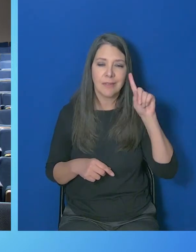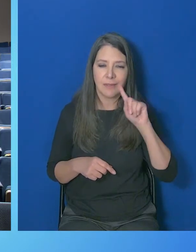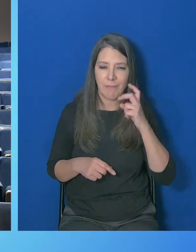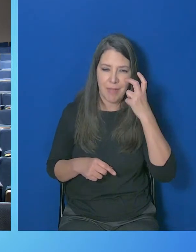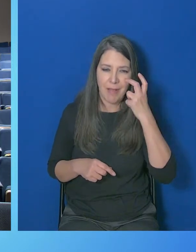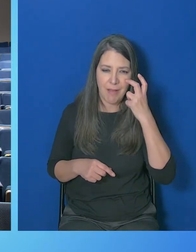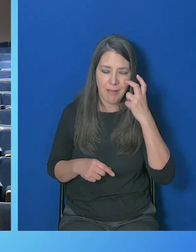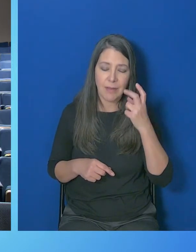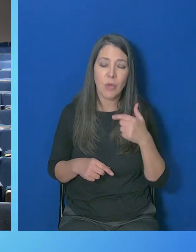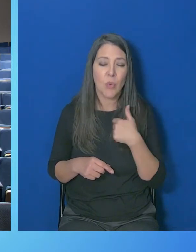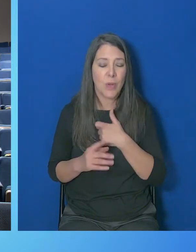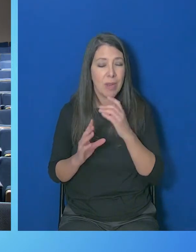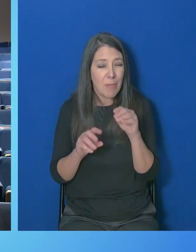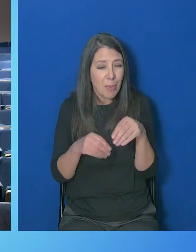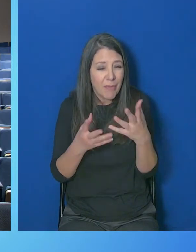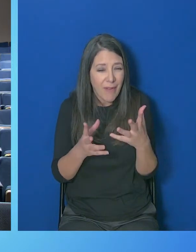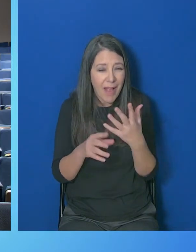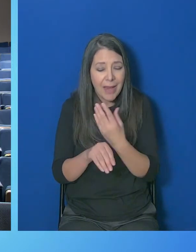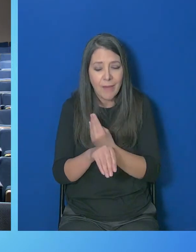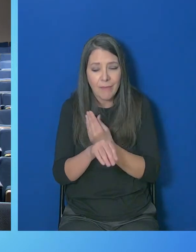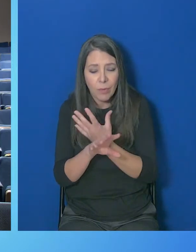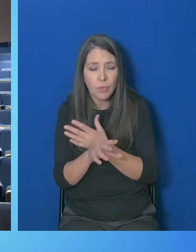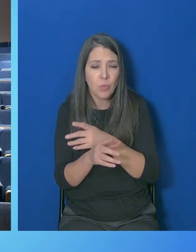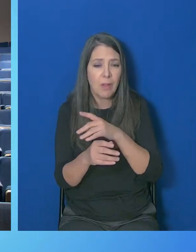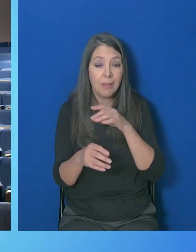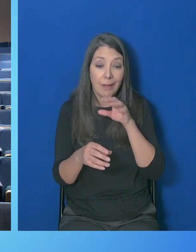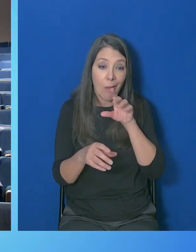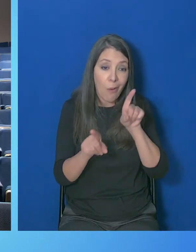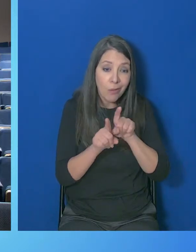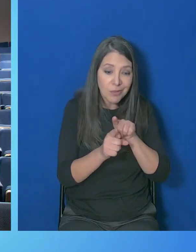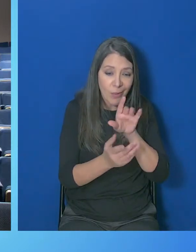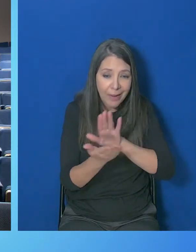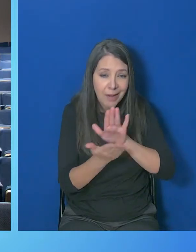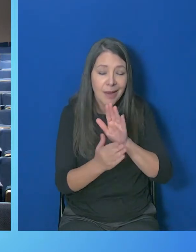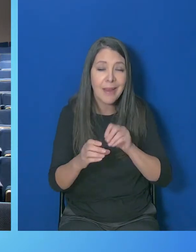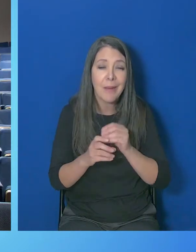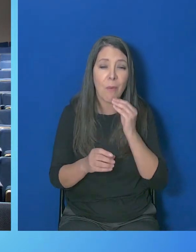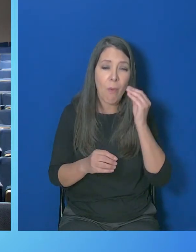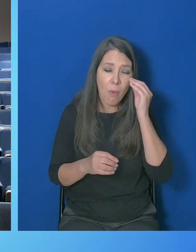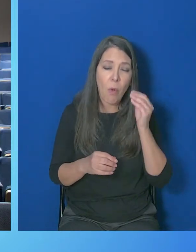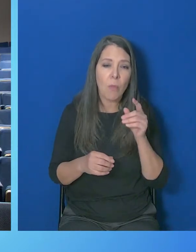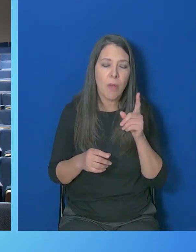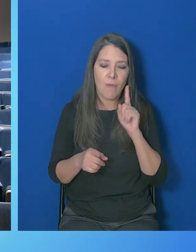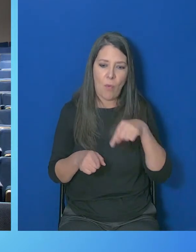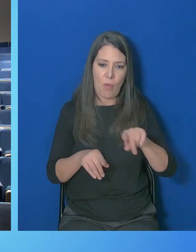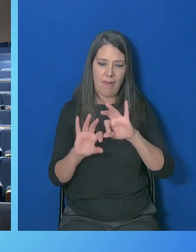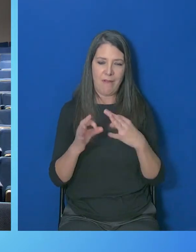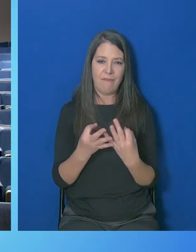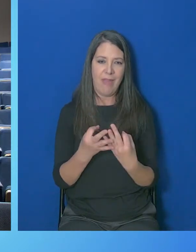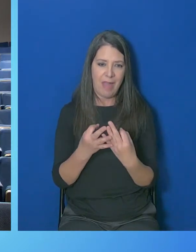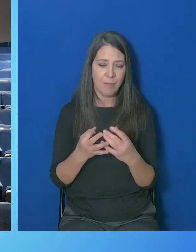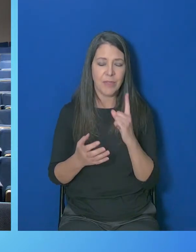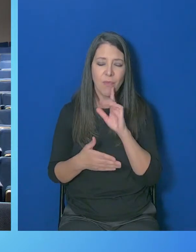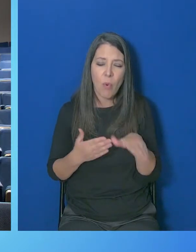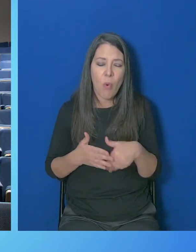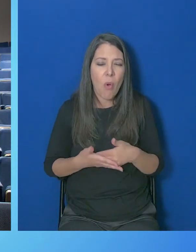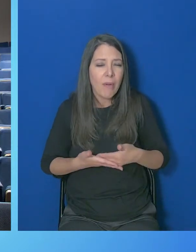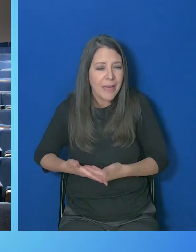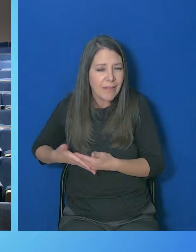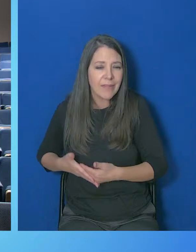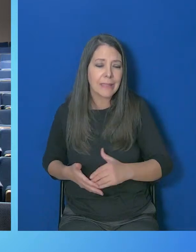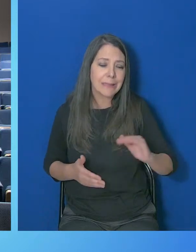provide virtual, in-home, and community-based services to families of infants and toddlers across the entire